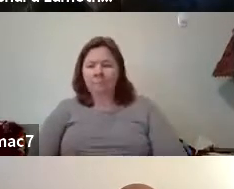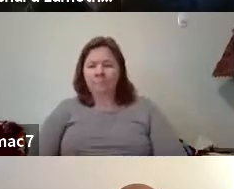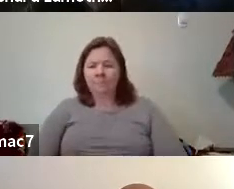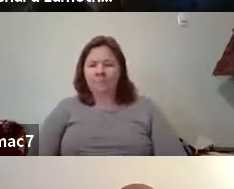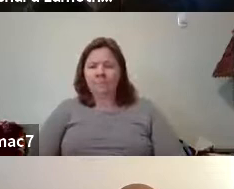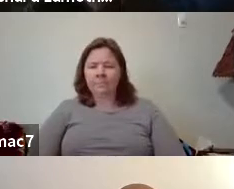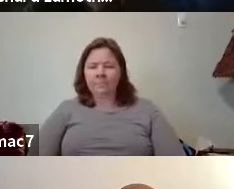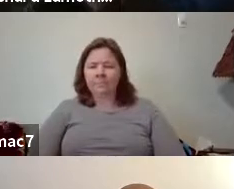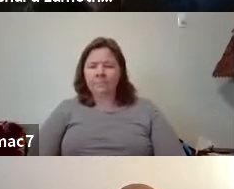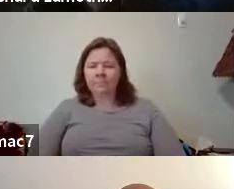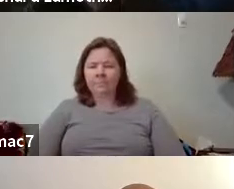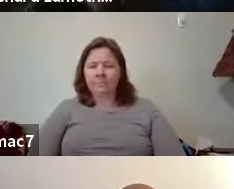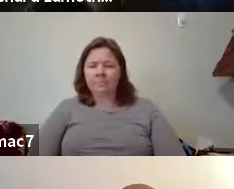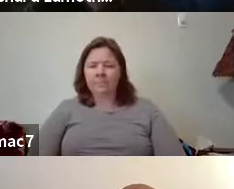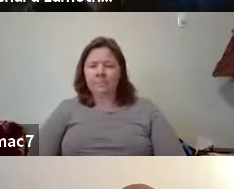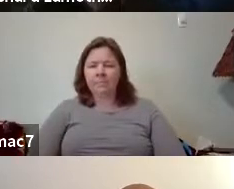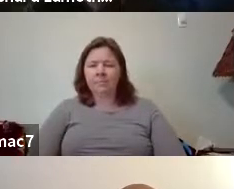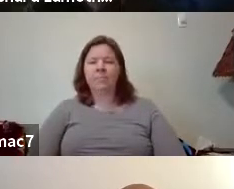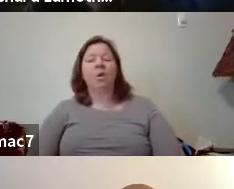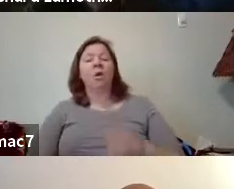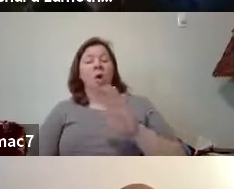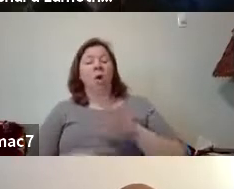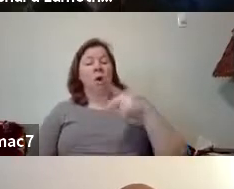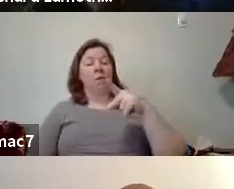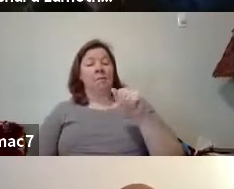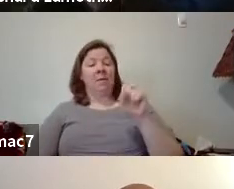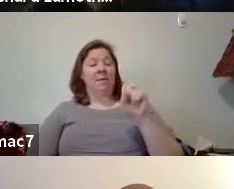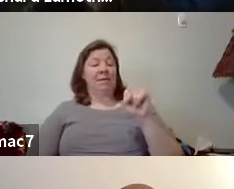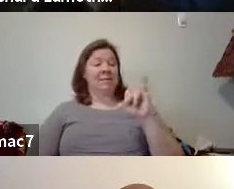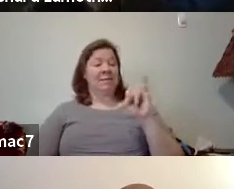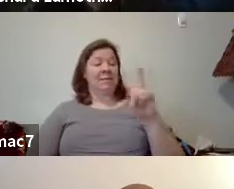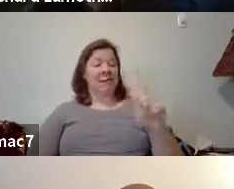things that are being done in ONPASSIVE are new.